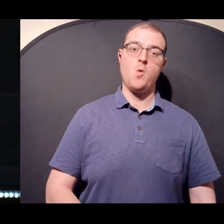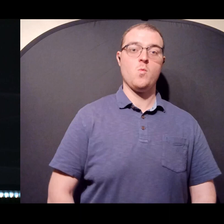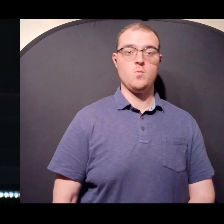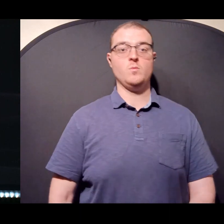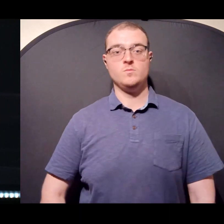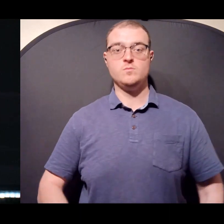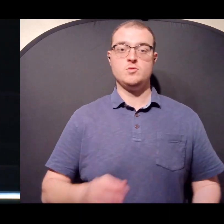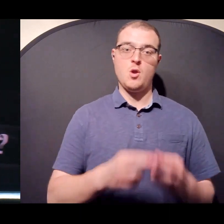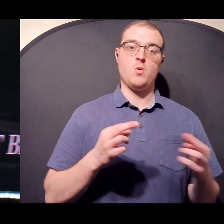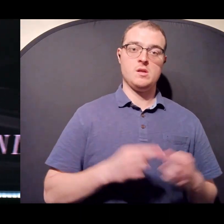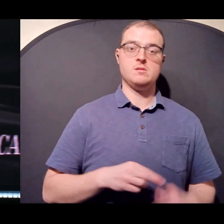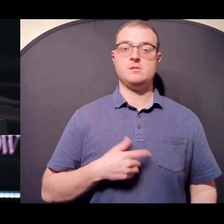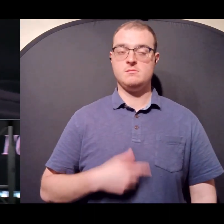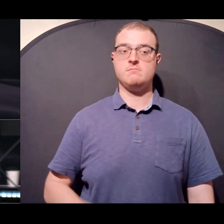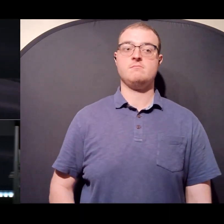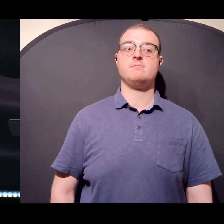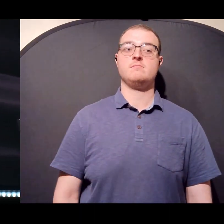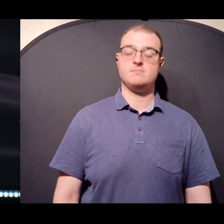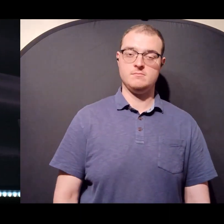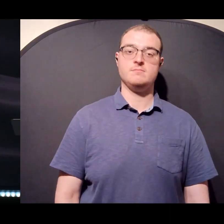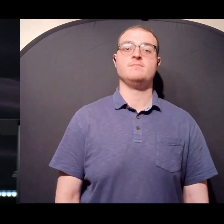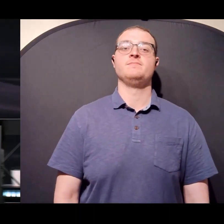And I'm like this, like, let's go, donuts.